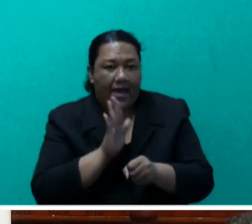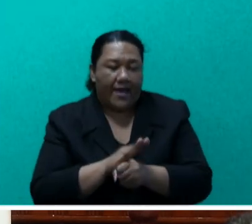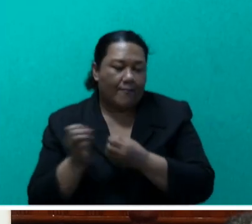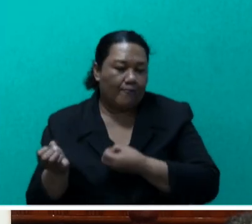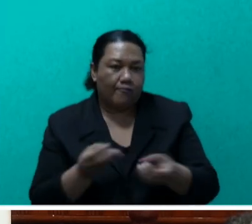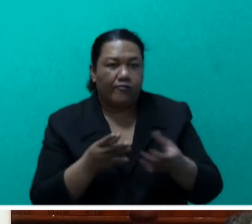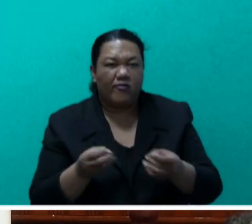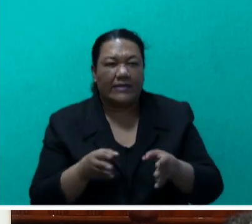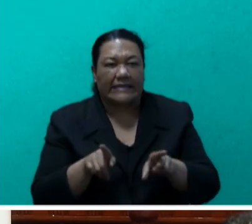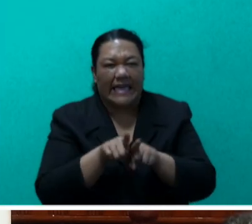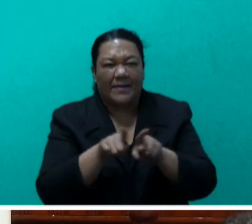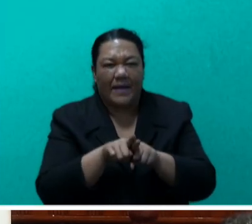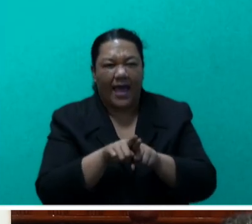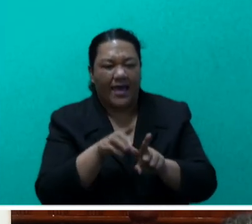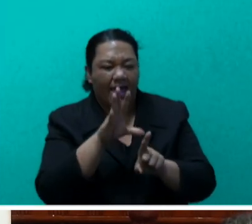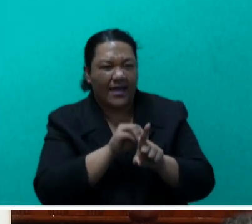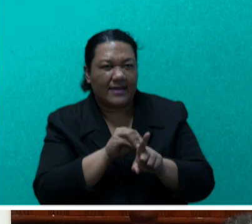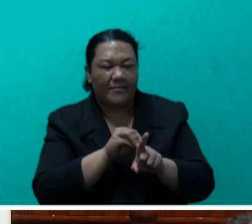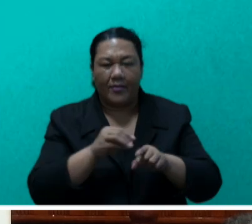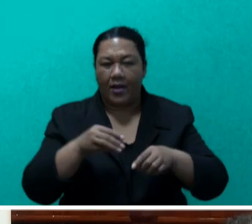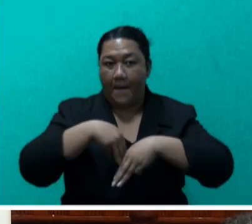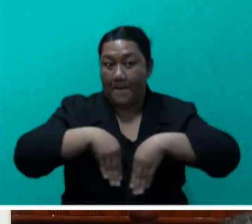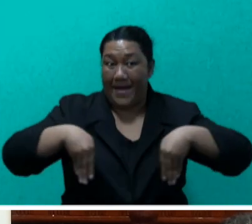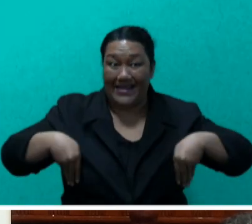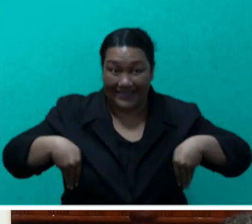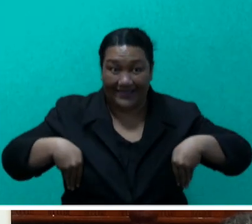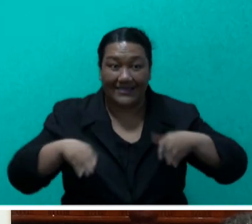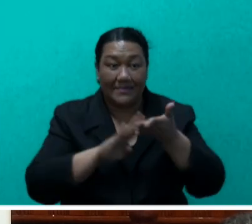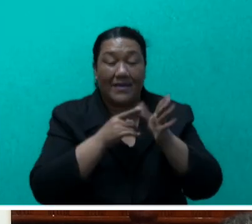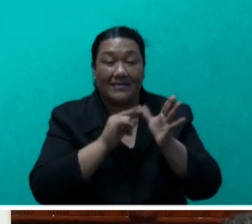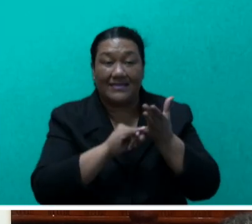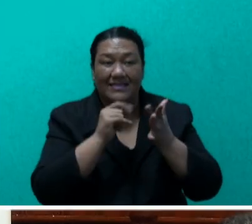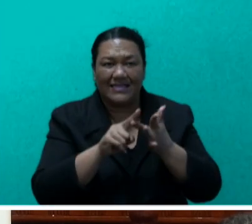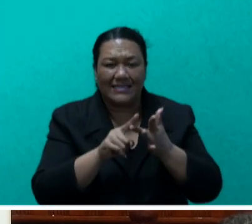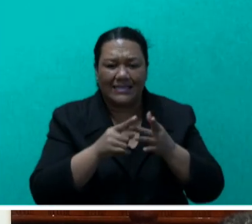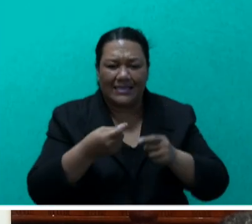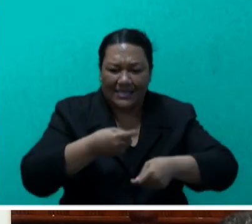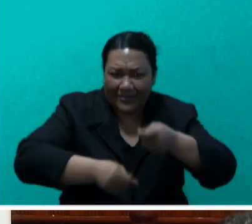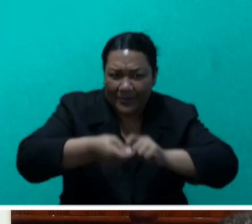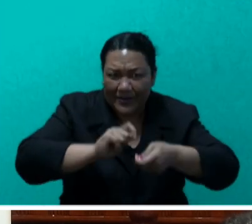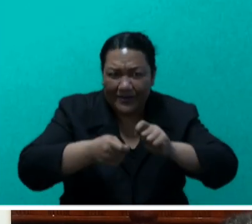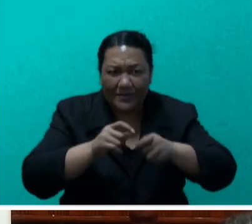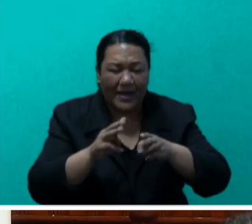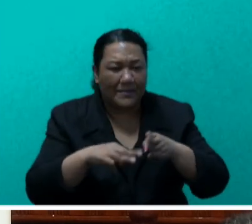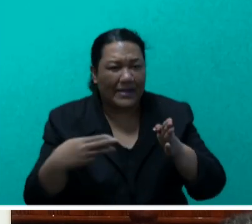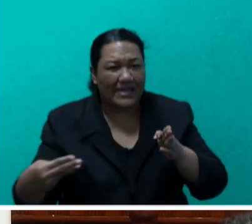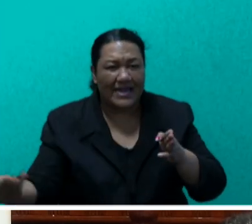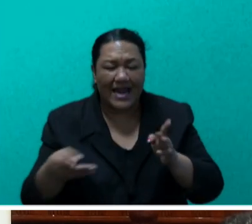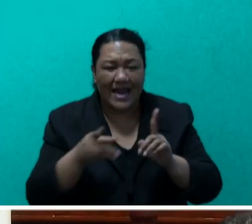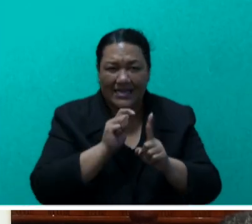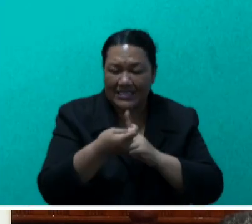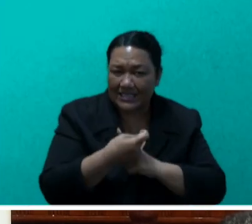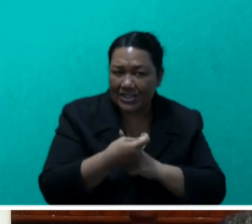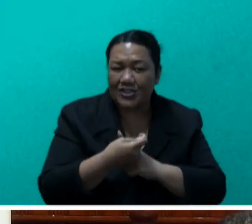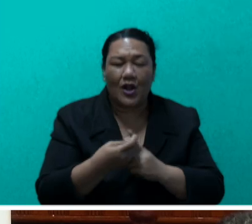masi, woven fiber materials, pottery, including associated